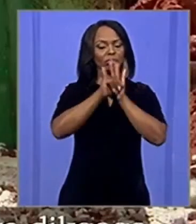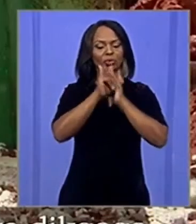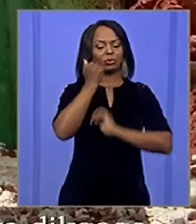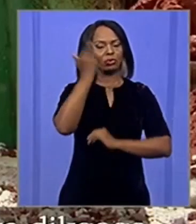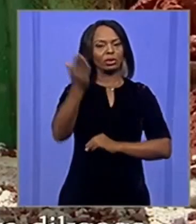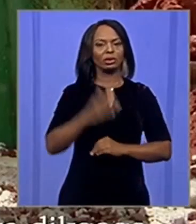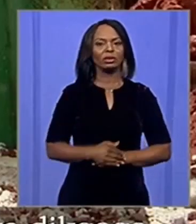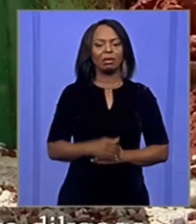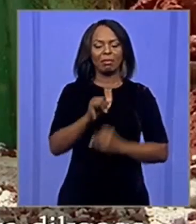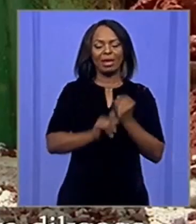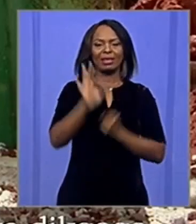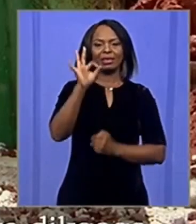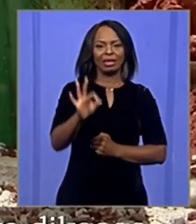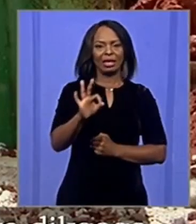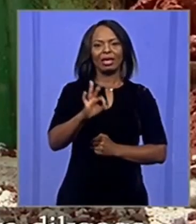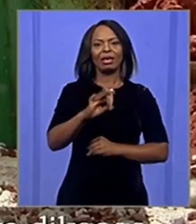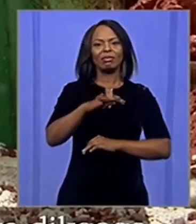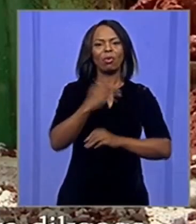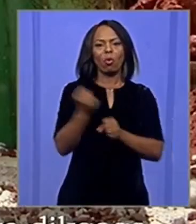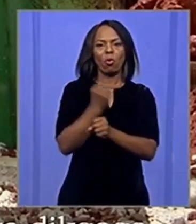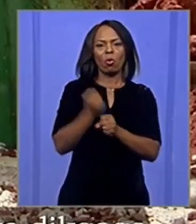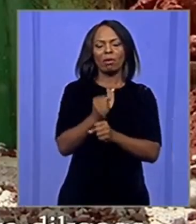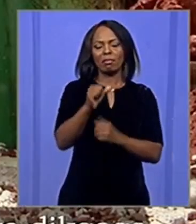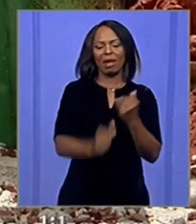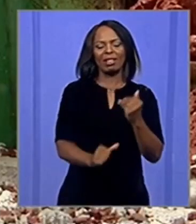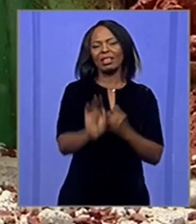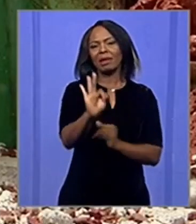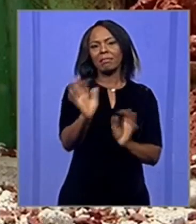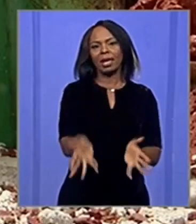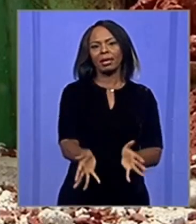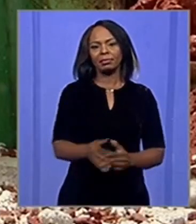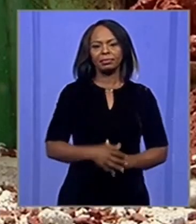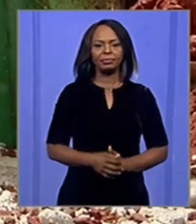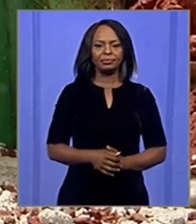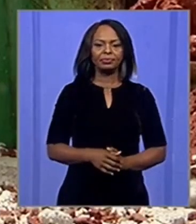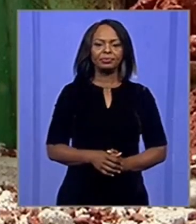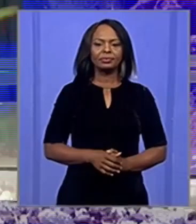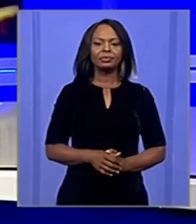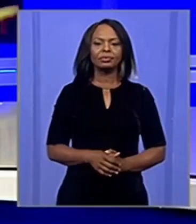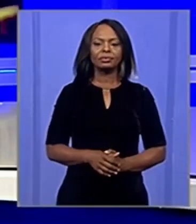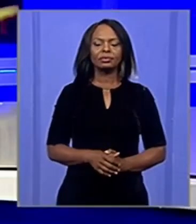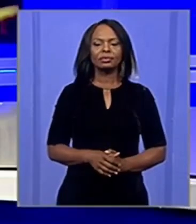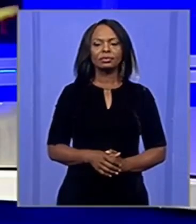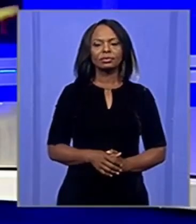sa fete 3. Thabiso Moss, SABC News, Marikana.